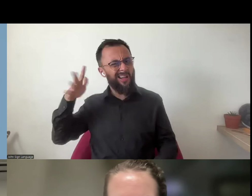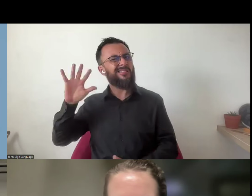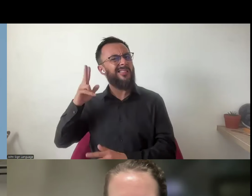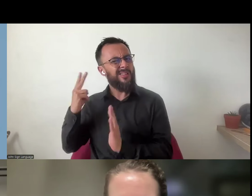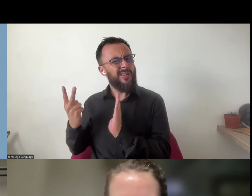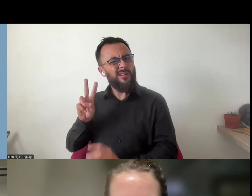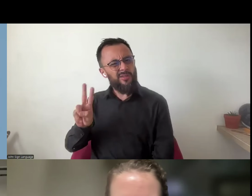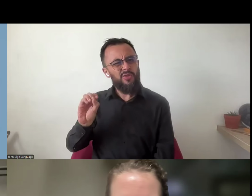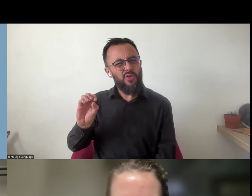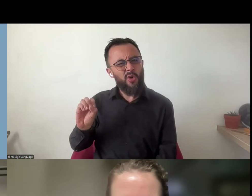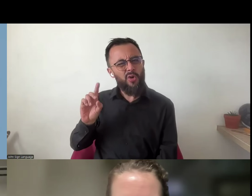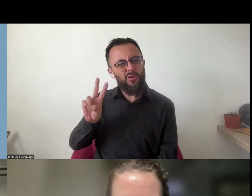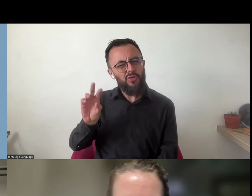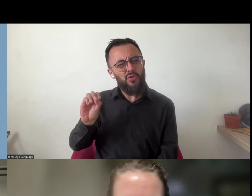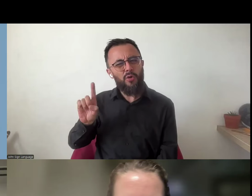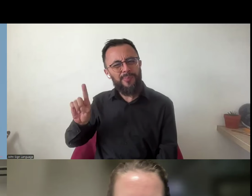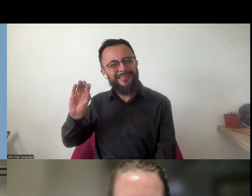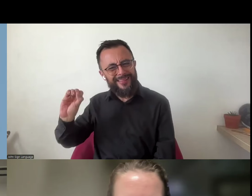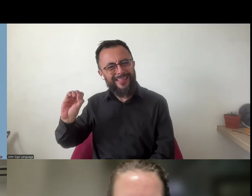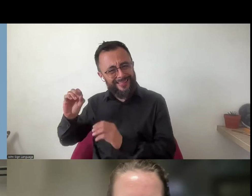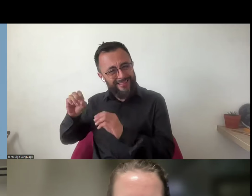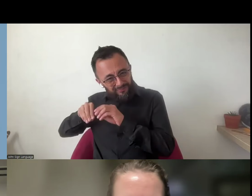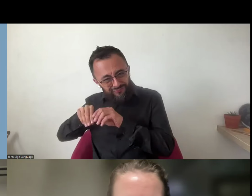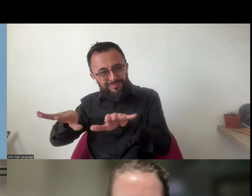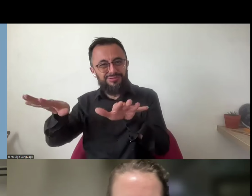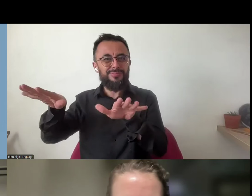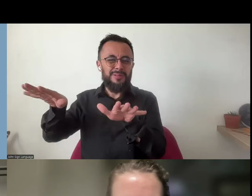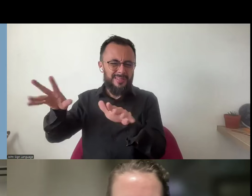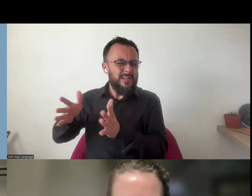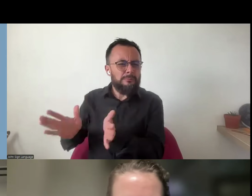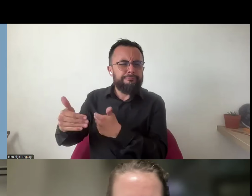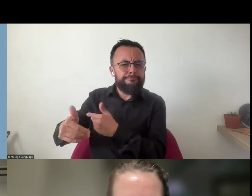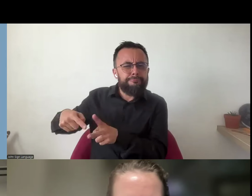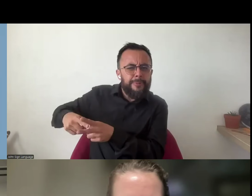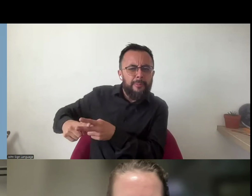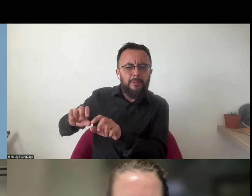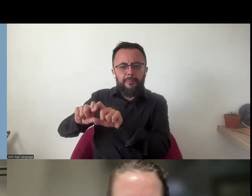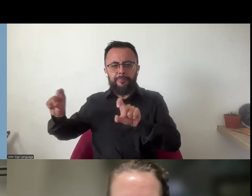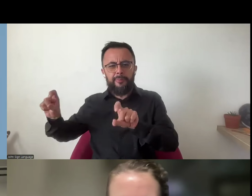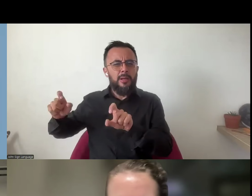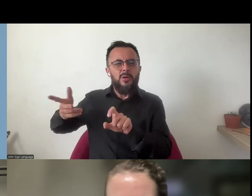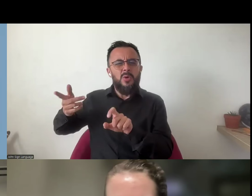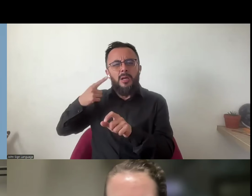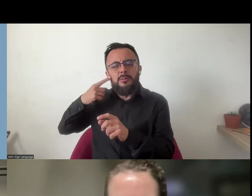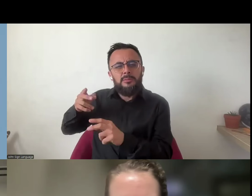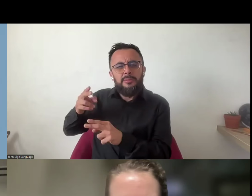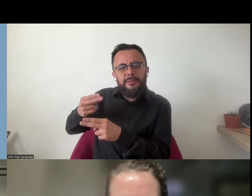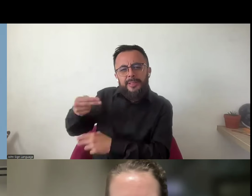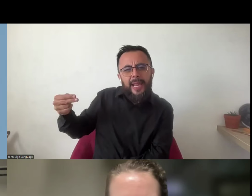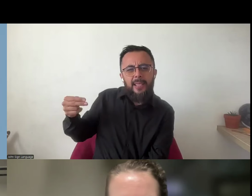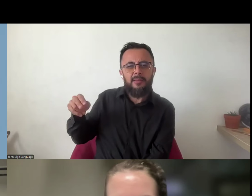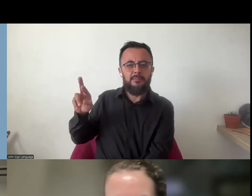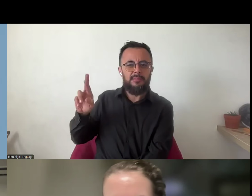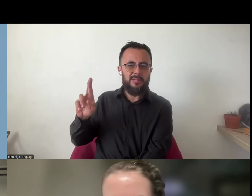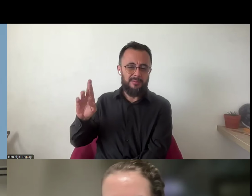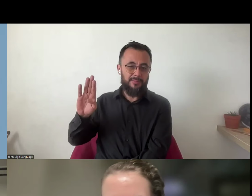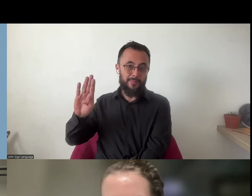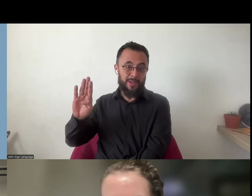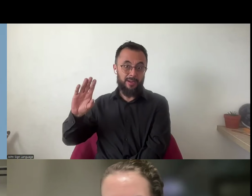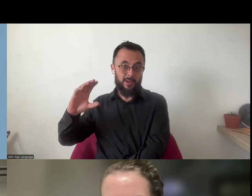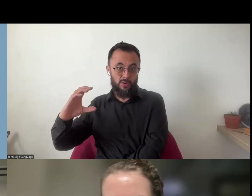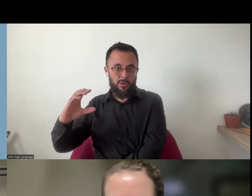sobre the rehabilitación basada en tool la published comunidad. in Bueno, yo creo que son diferentes 2010 herramientas, pero about os cedo la pregunta a vosotros, Melanie. ¿Hay alguna